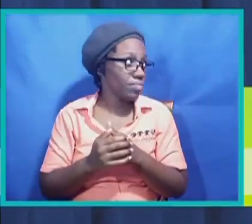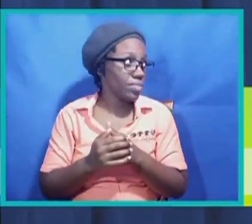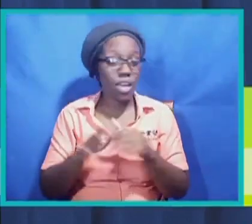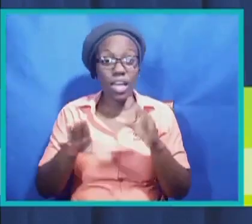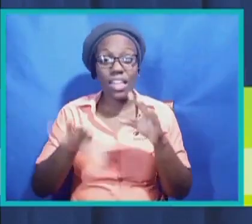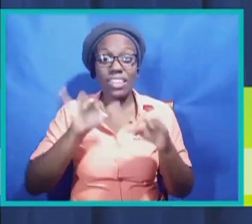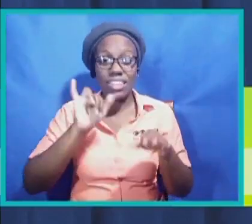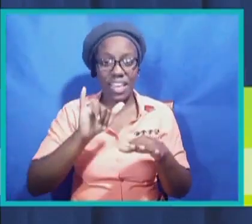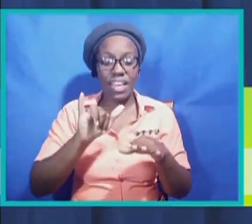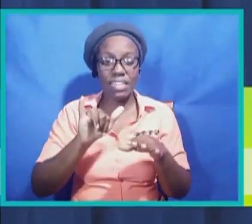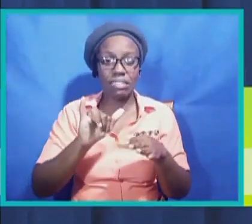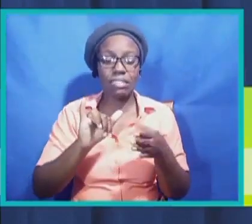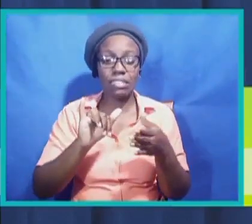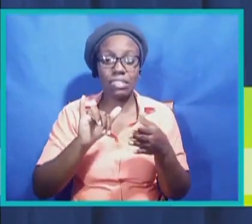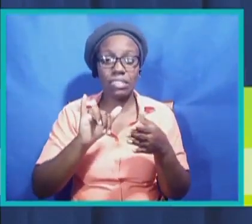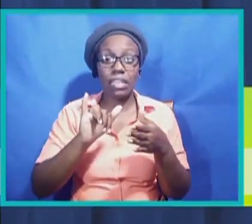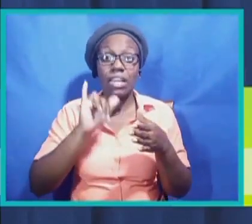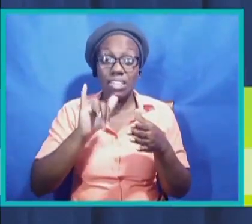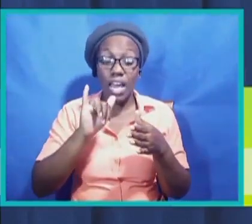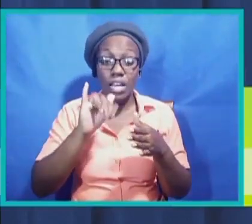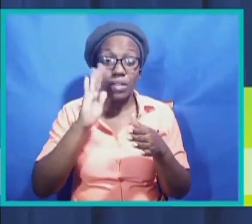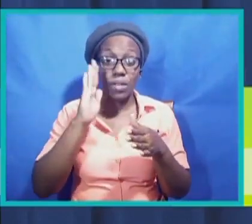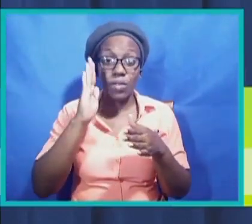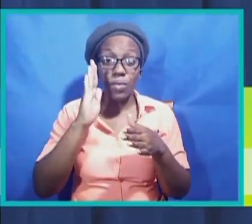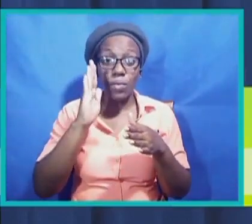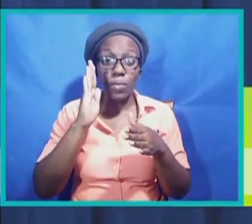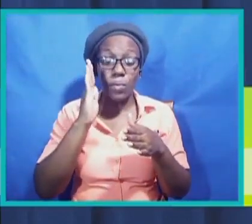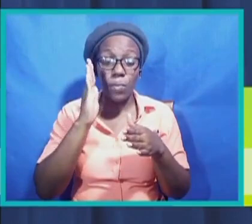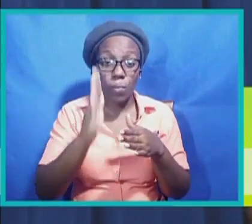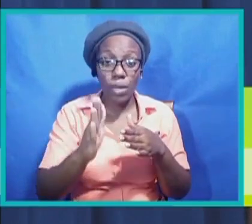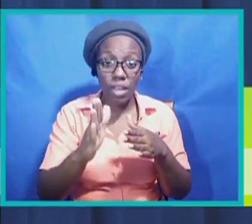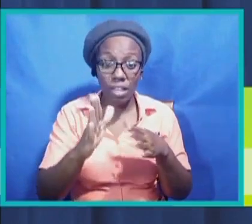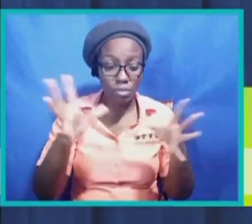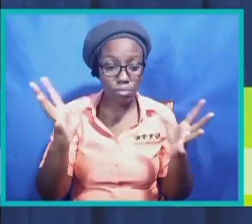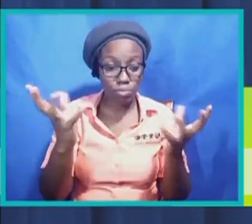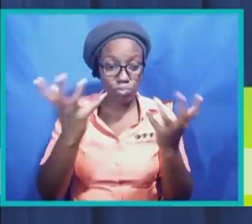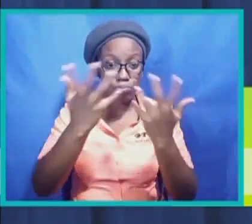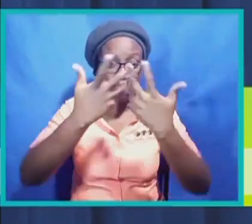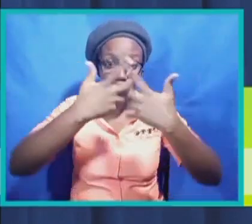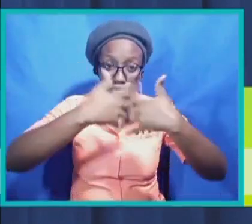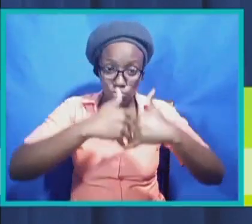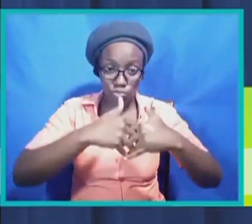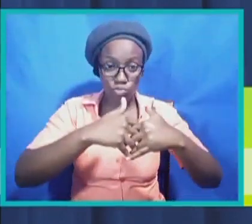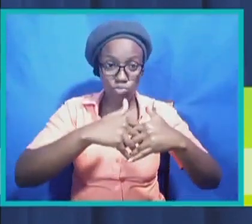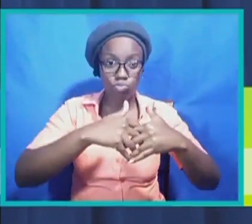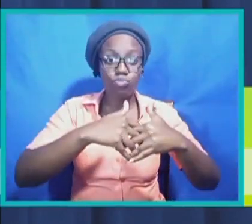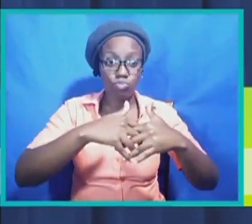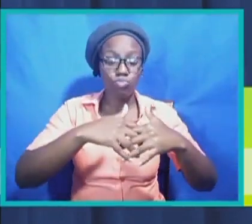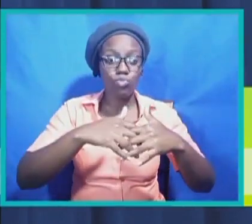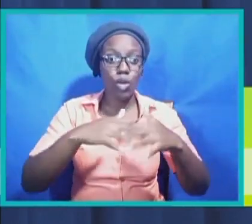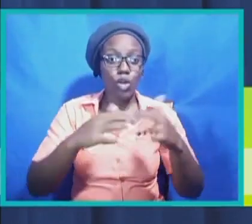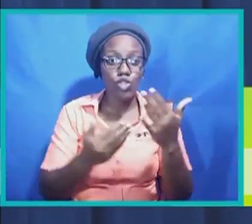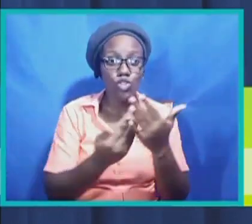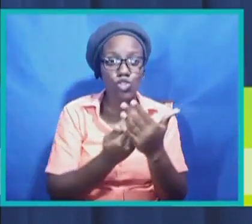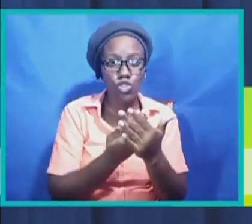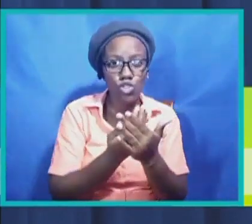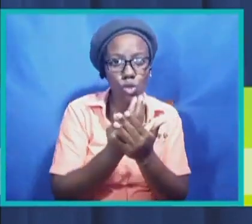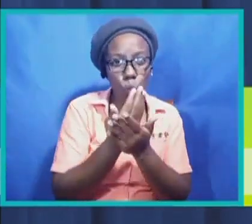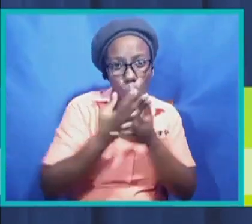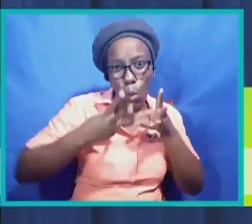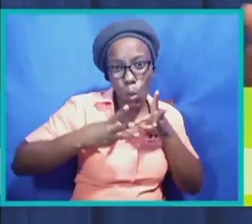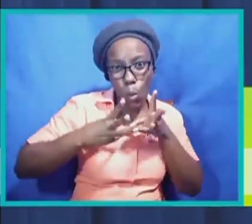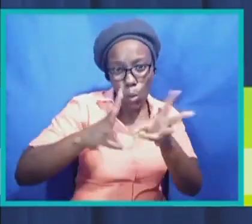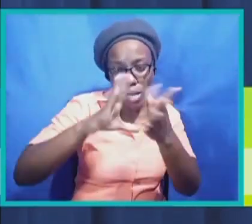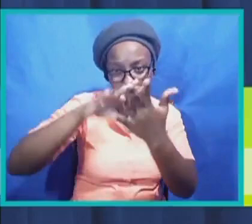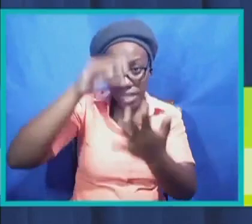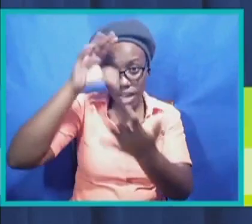And those things would have combined now to create a new model for learning, or a new approach to learning. And therefore,